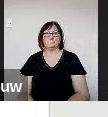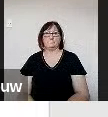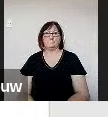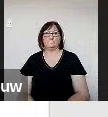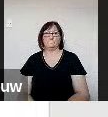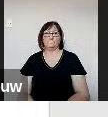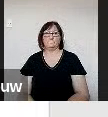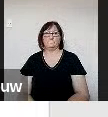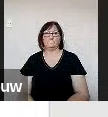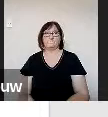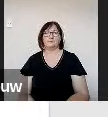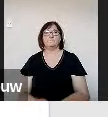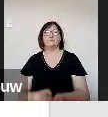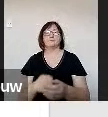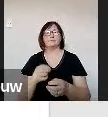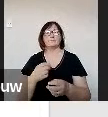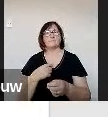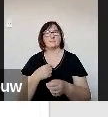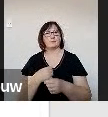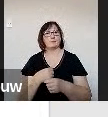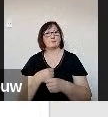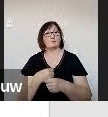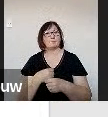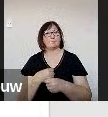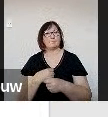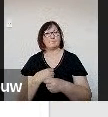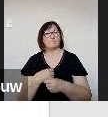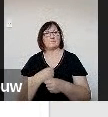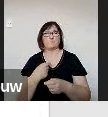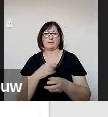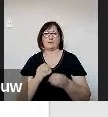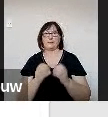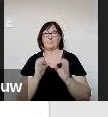Let's just ensure that the presentations are set up properly.